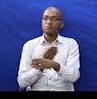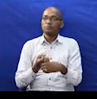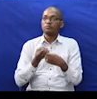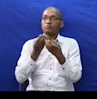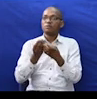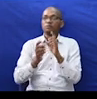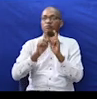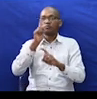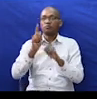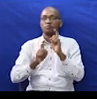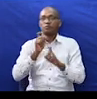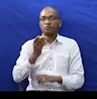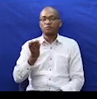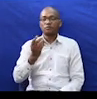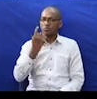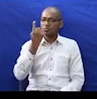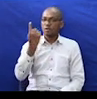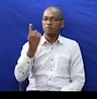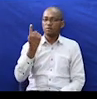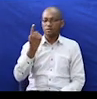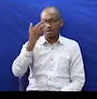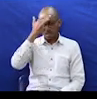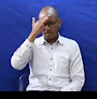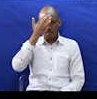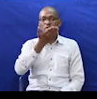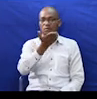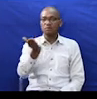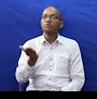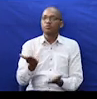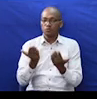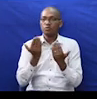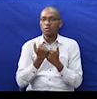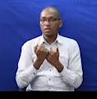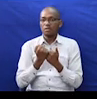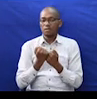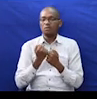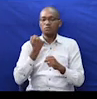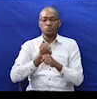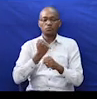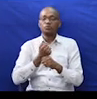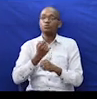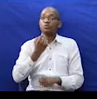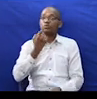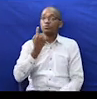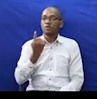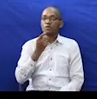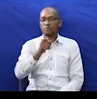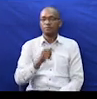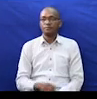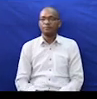question. I think you can do this question. My questions. Or let's call it